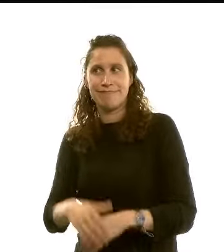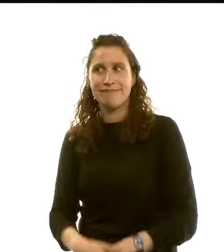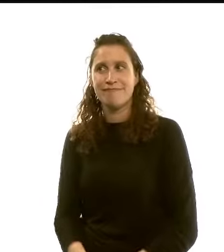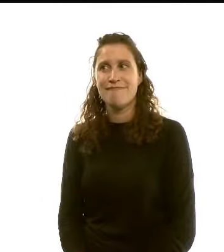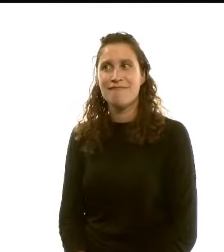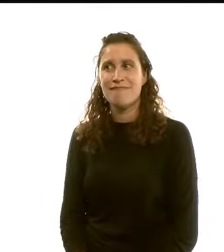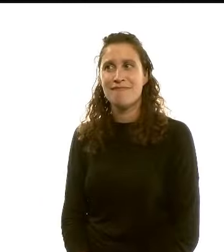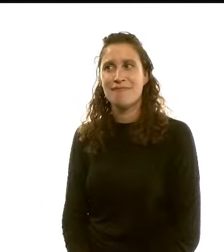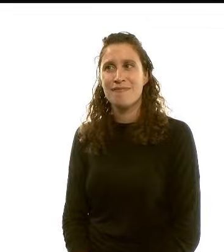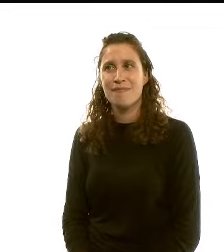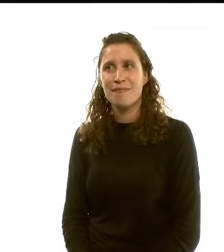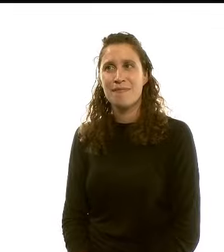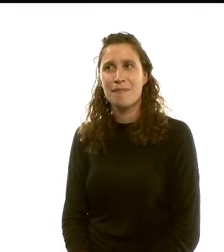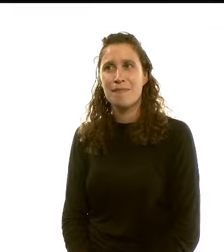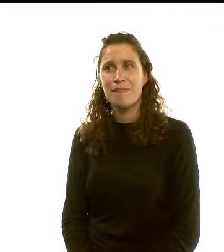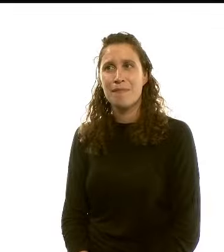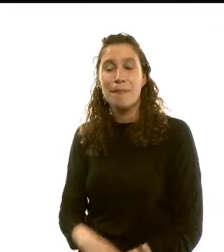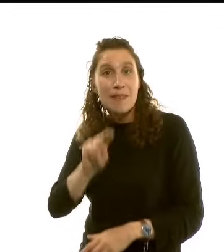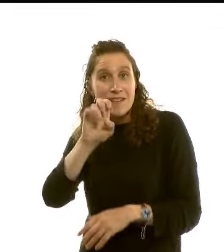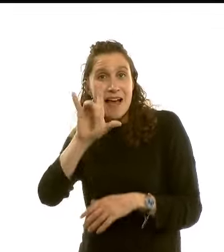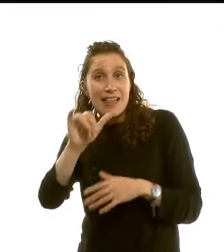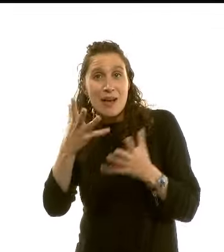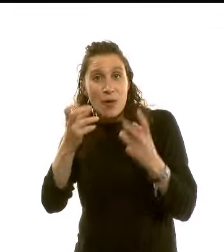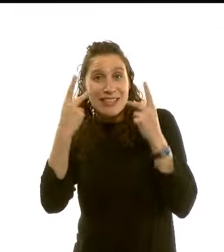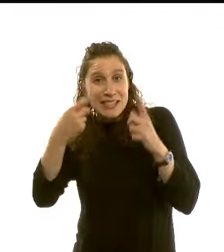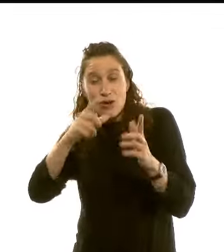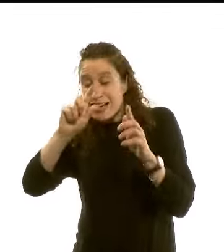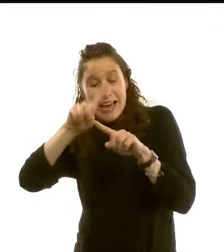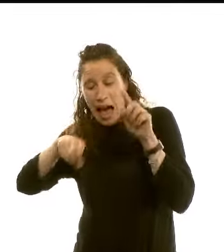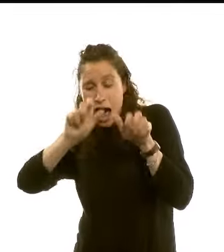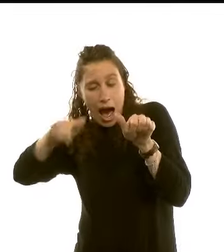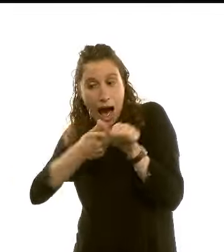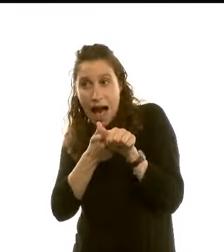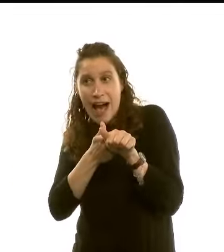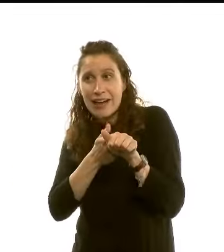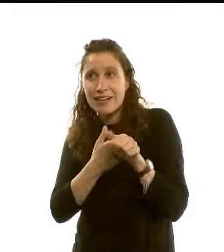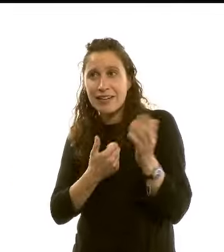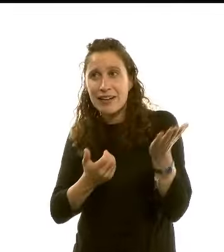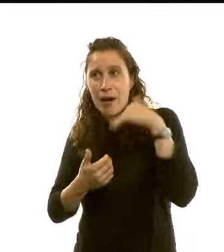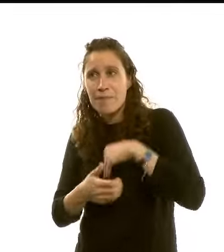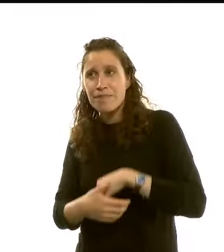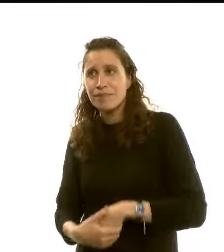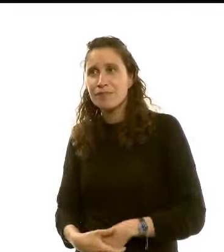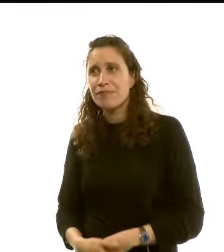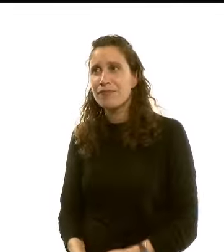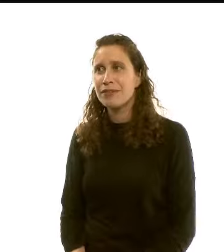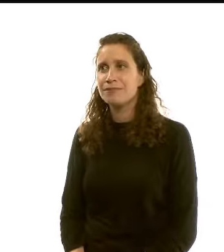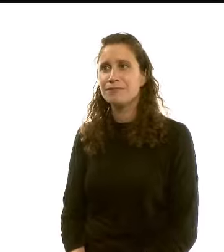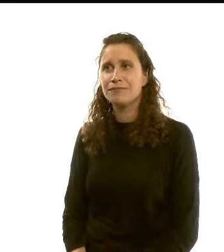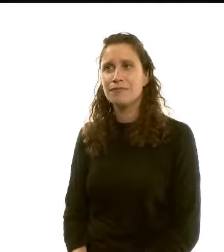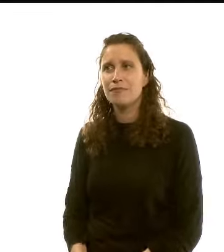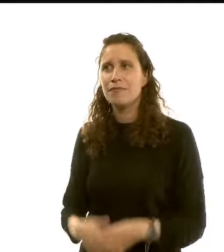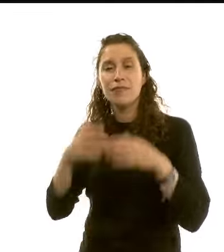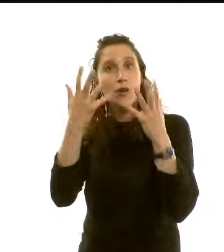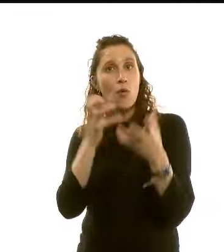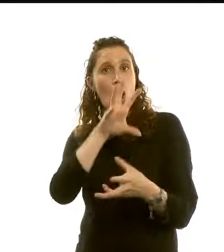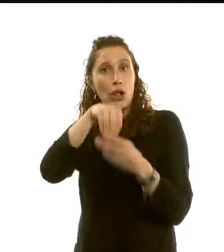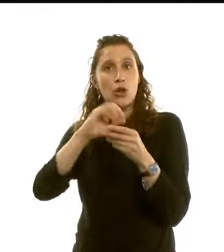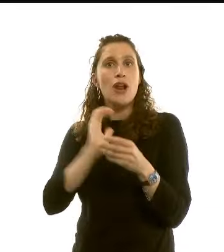Nelly? Come over here, Nelly. We want to see you. What are you hiding for? Come here. So we also wanted to incorporate